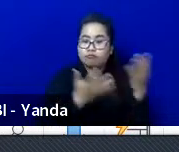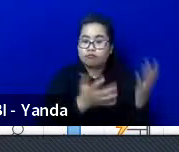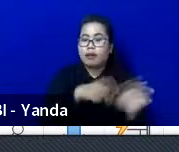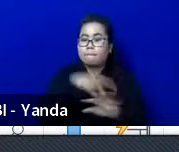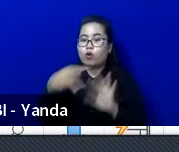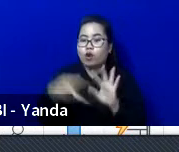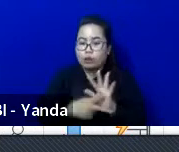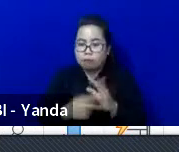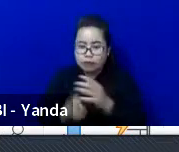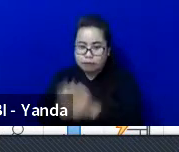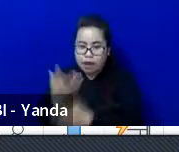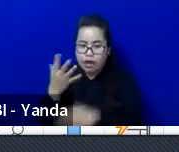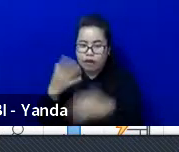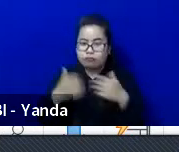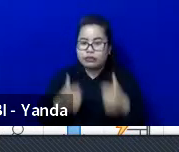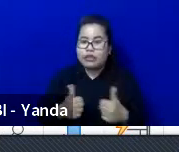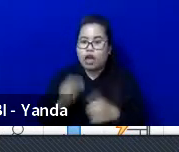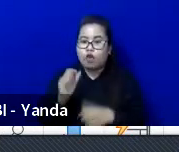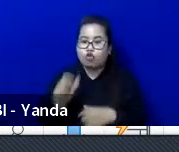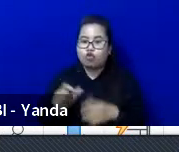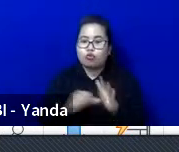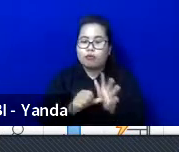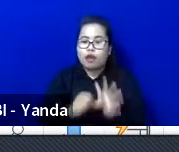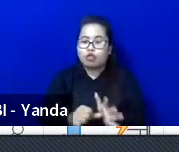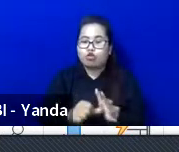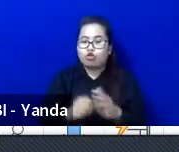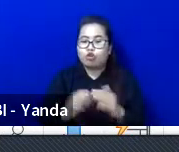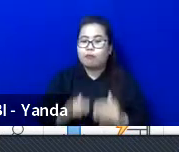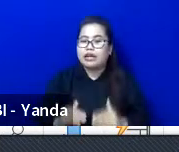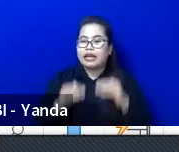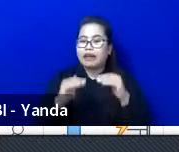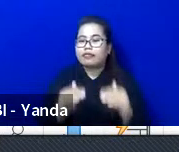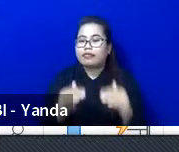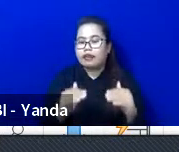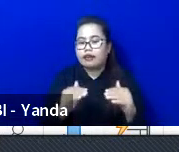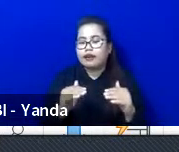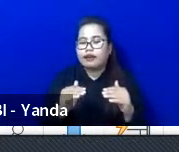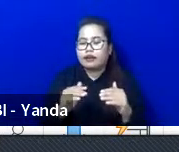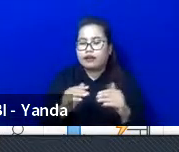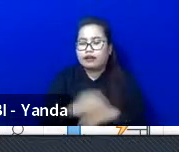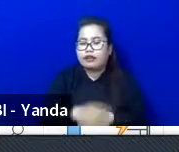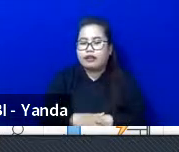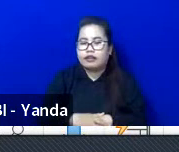dikembangkan untuk membantu meningkatkan.